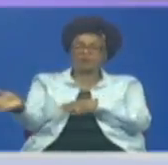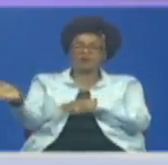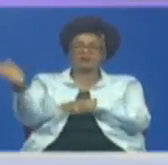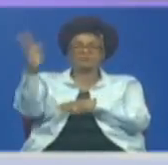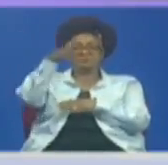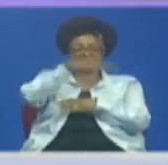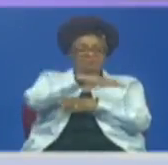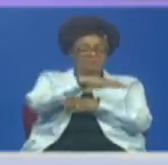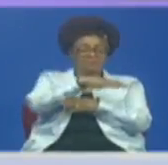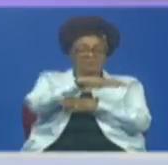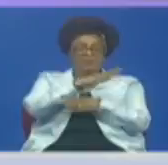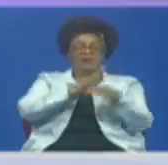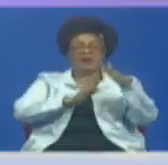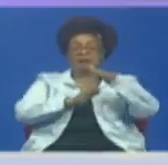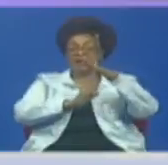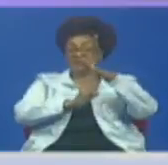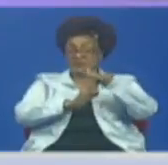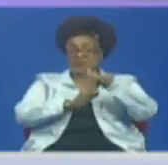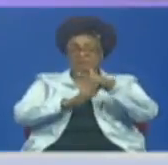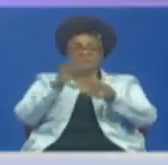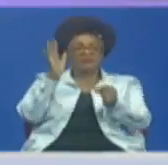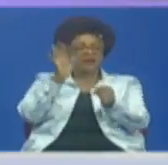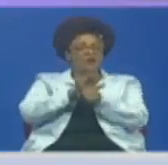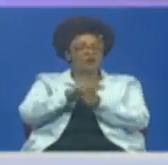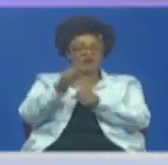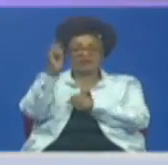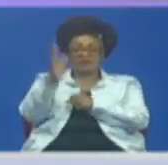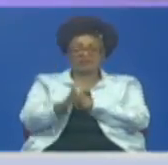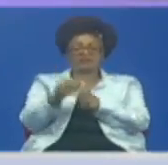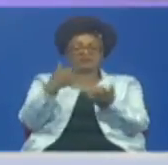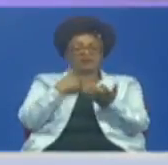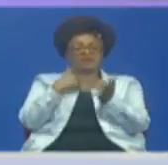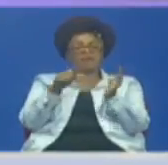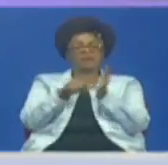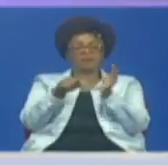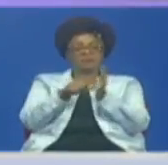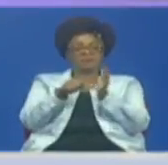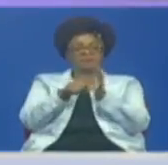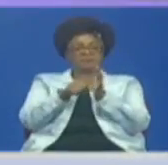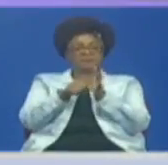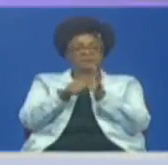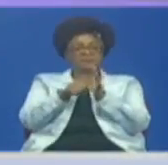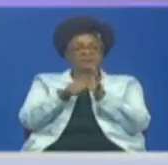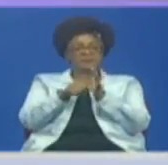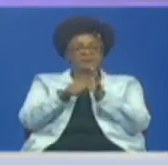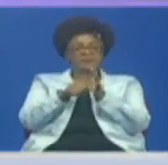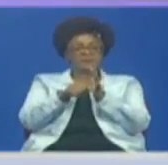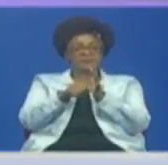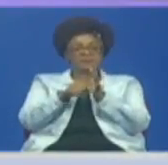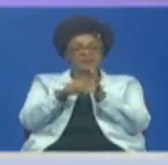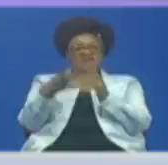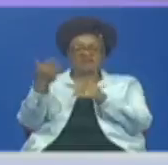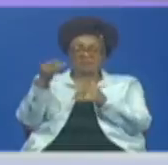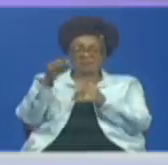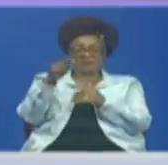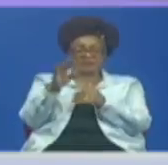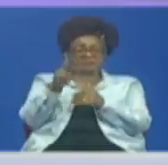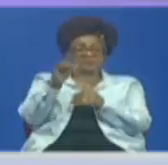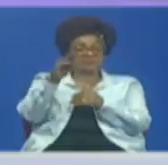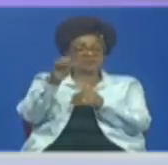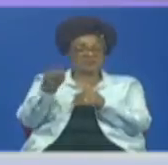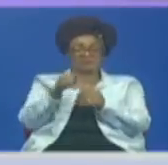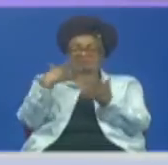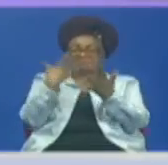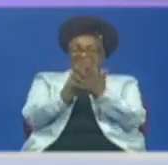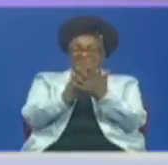the dusk to dawn curfew, a lot of Kenyans have found themselves on the wrong side of the law. For former marathon record holder Wilson Kipsang was arrested